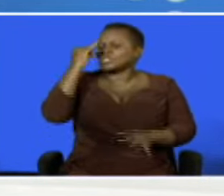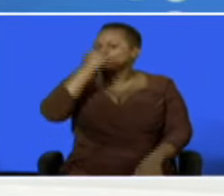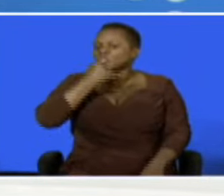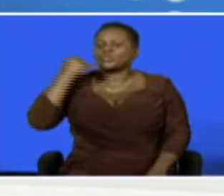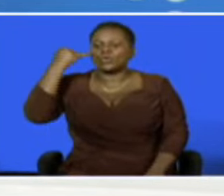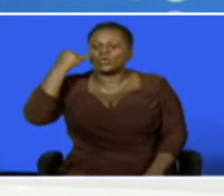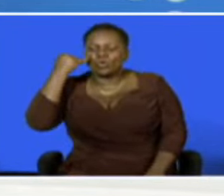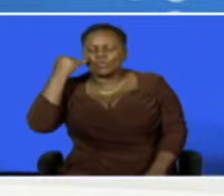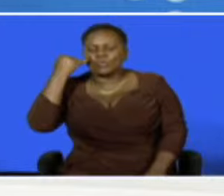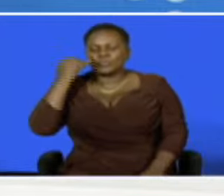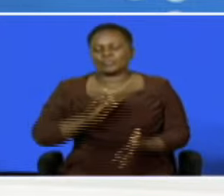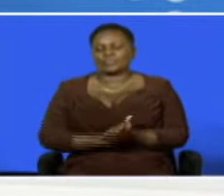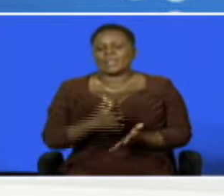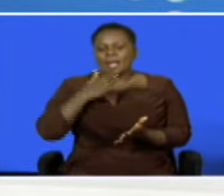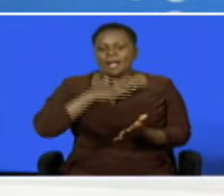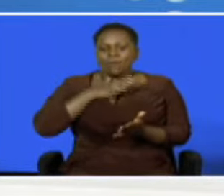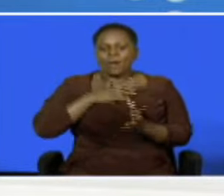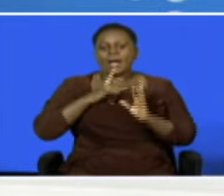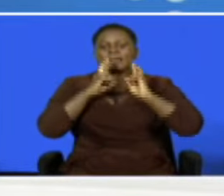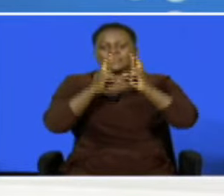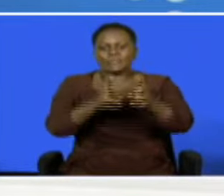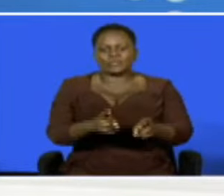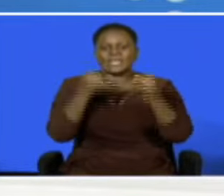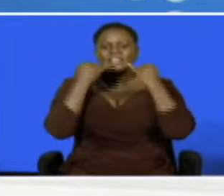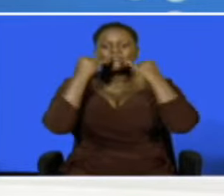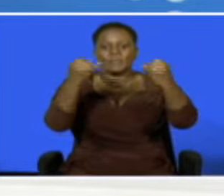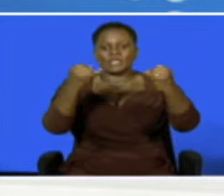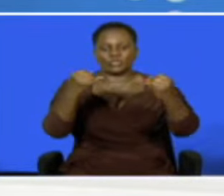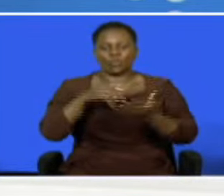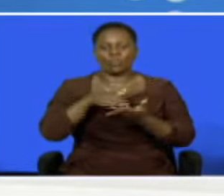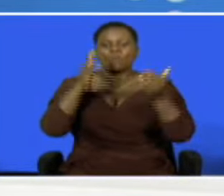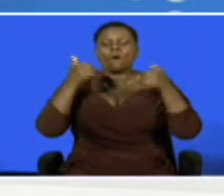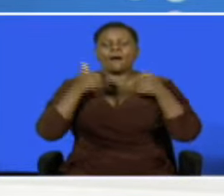Joho. KTN's David Mothoka with more on this report.